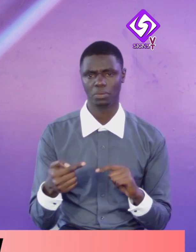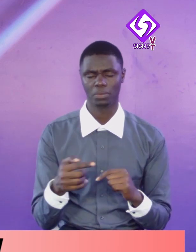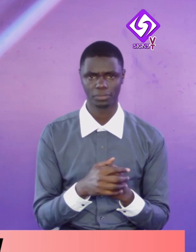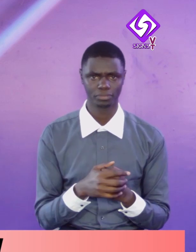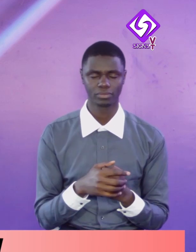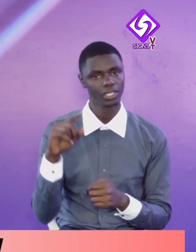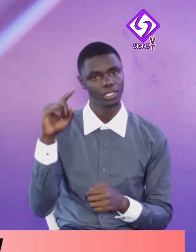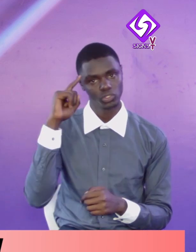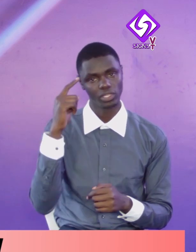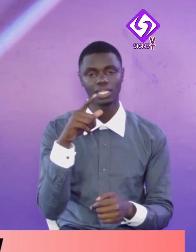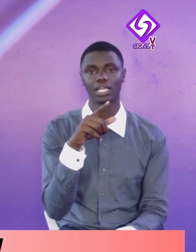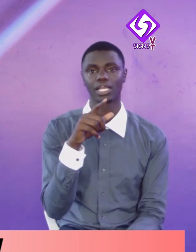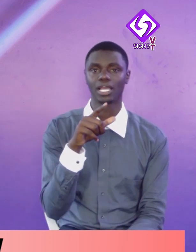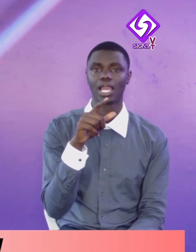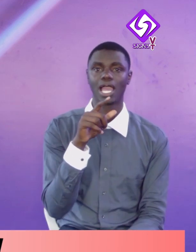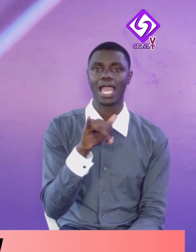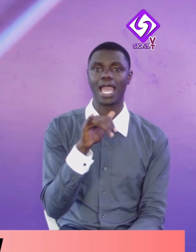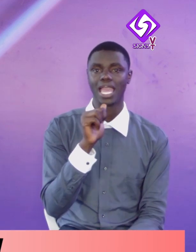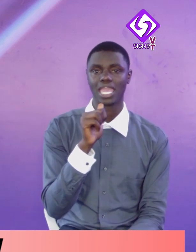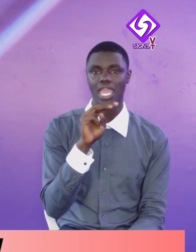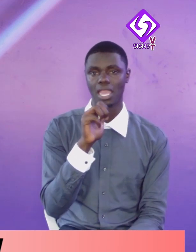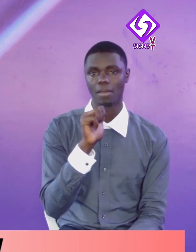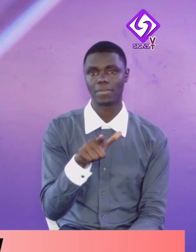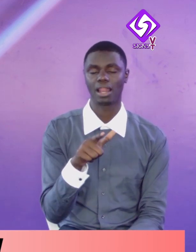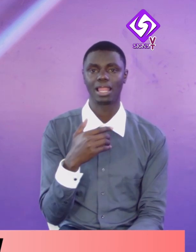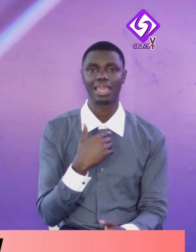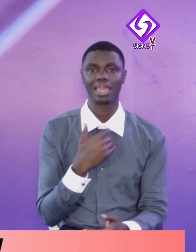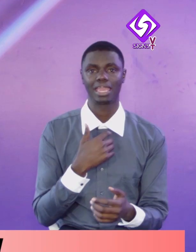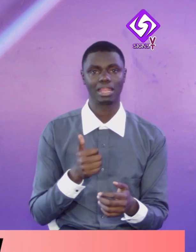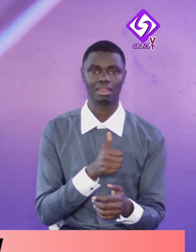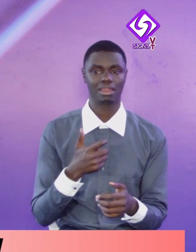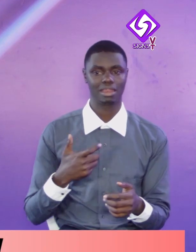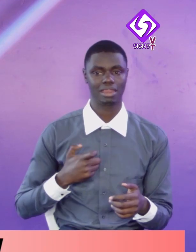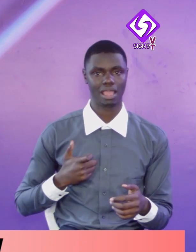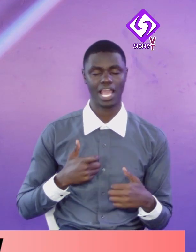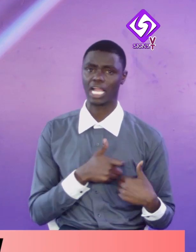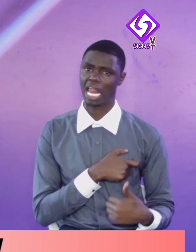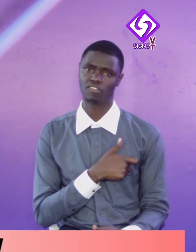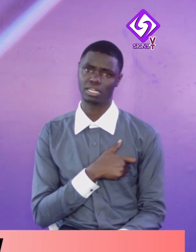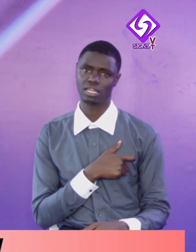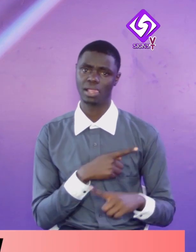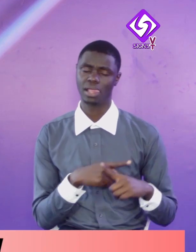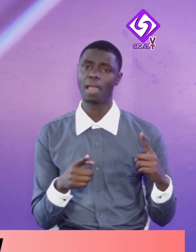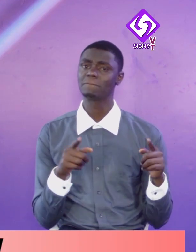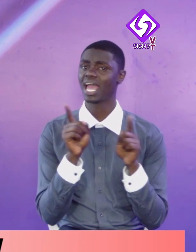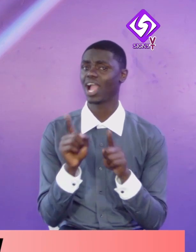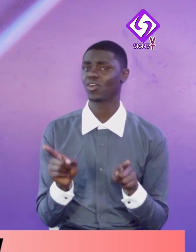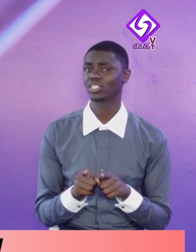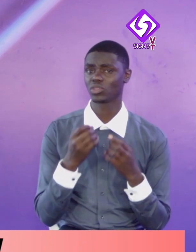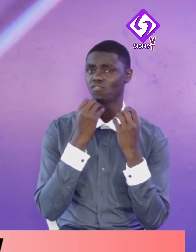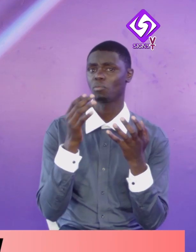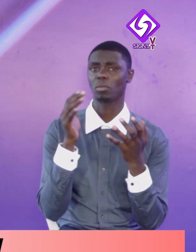think Lamine Yamal had a girlfriend. I don't want to mention the girlfriend, but according to